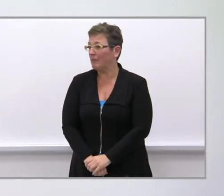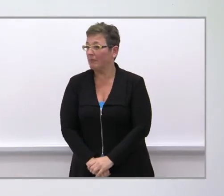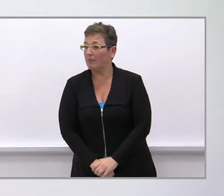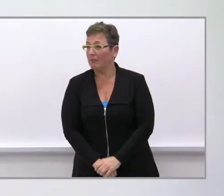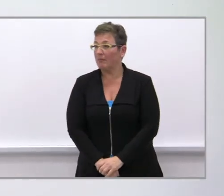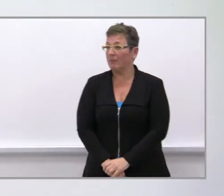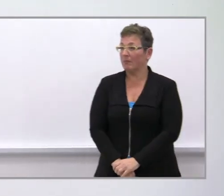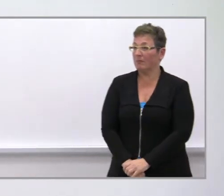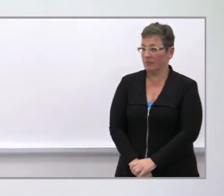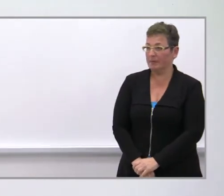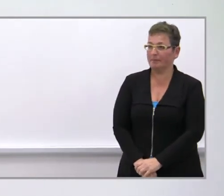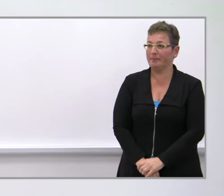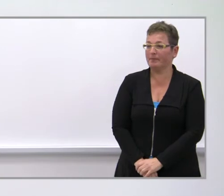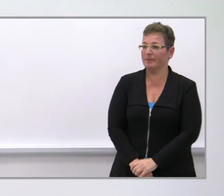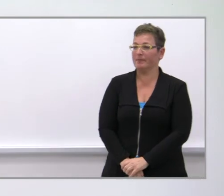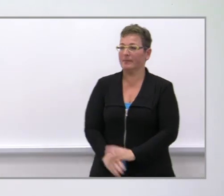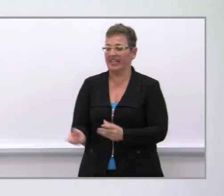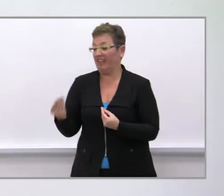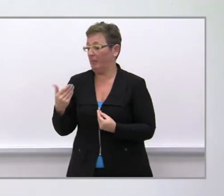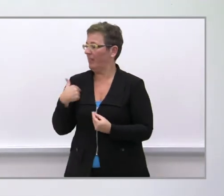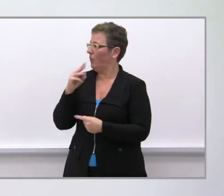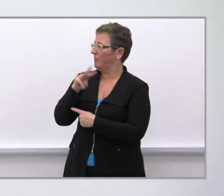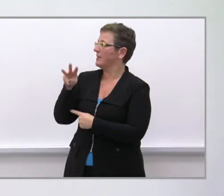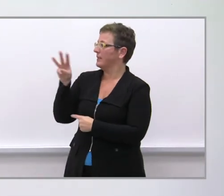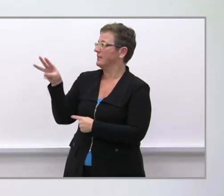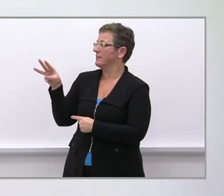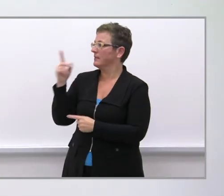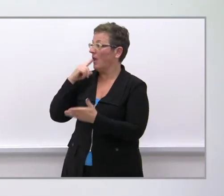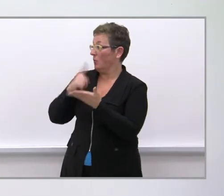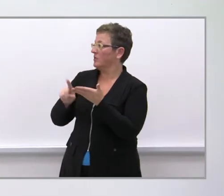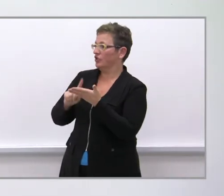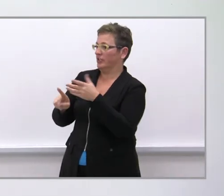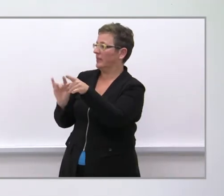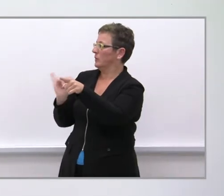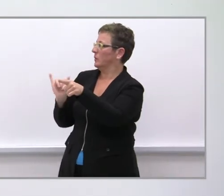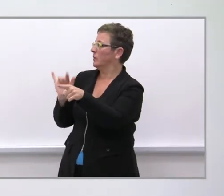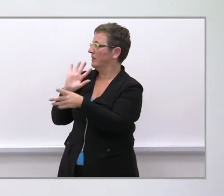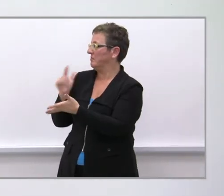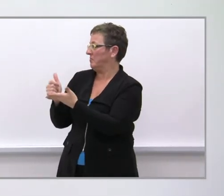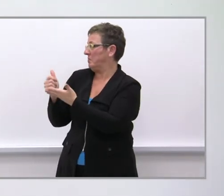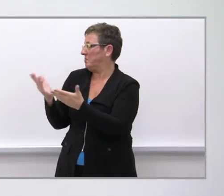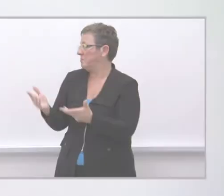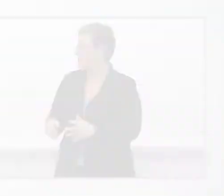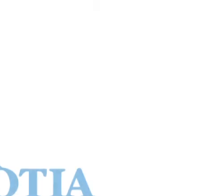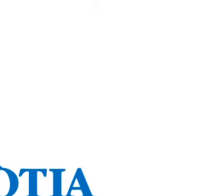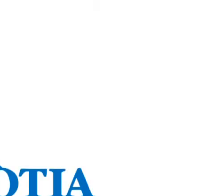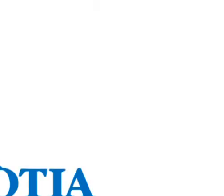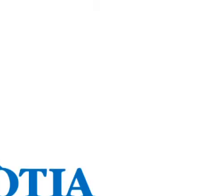Yeah. If you give me the website, I'll look into it as Okay. well. I'll help you with that. Okay.